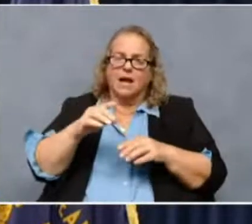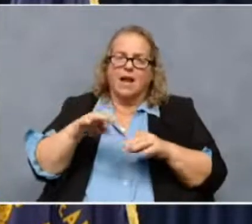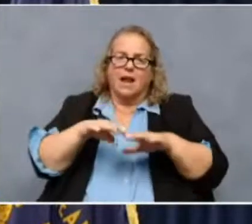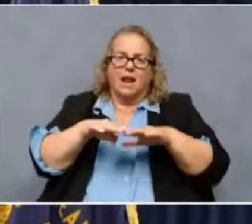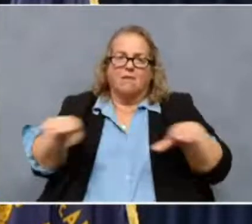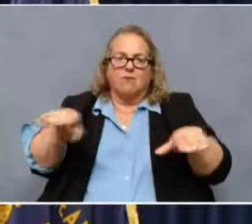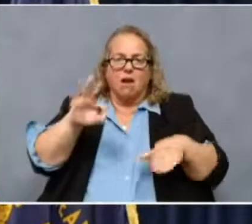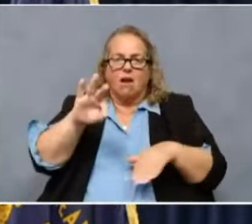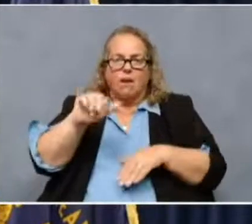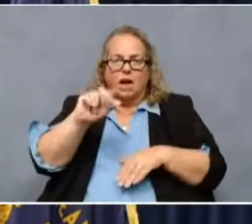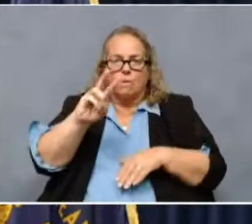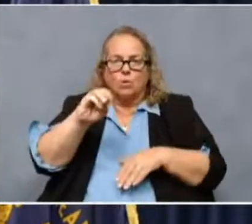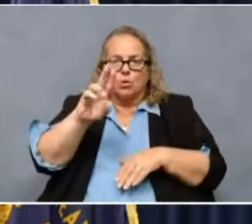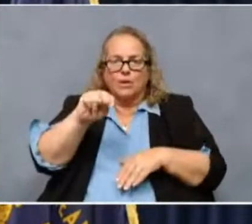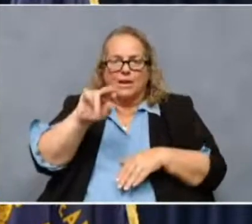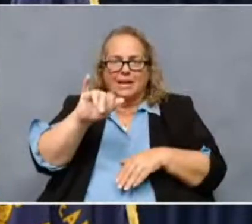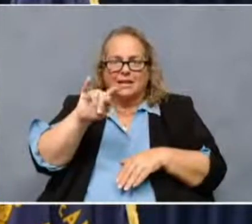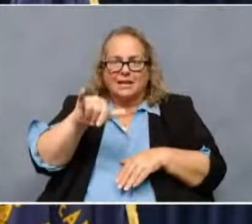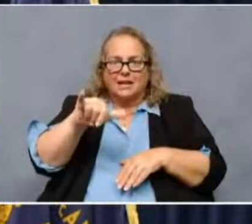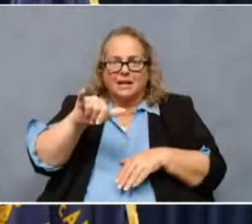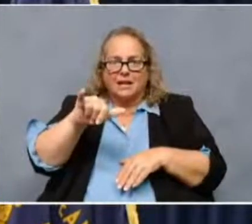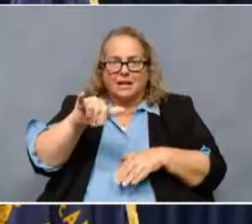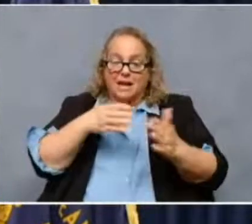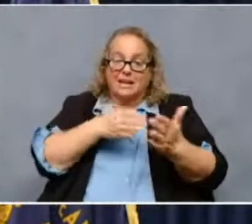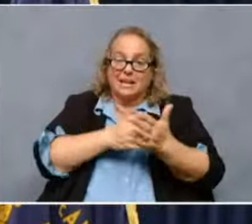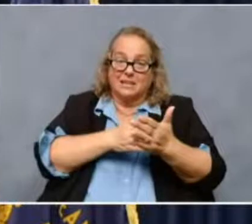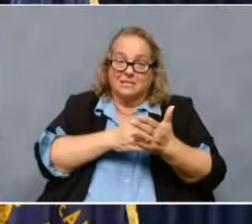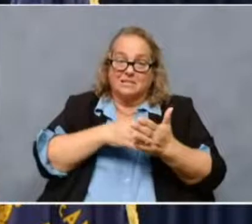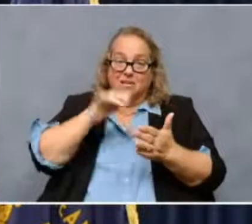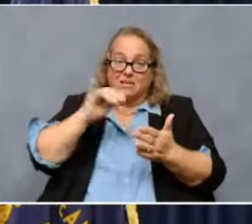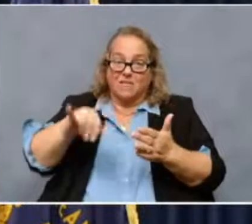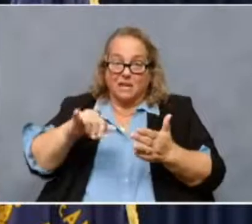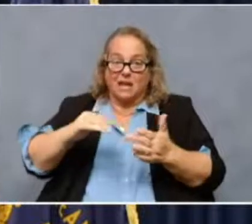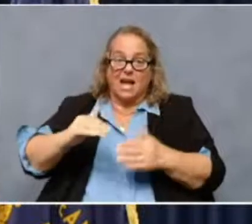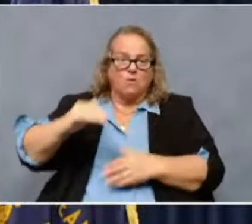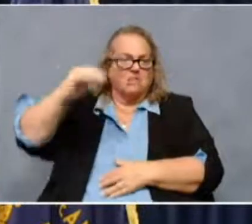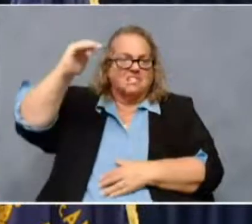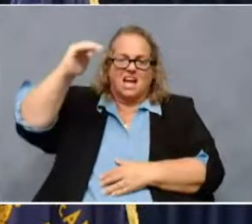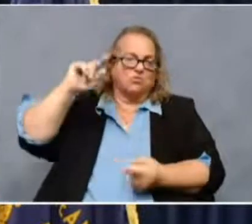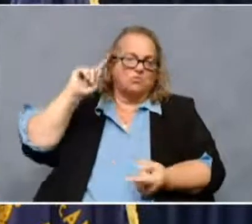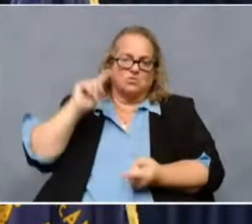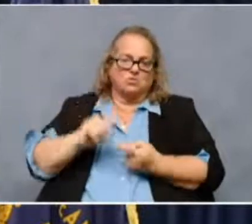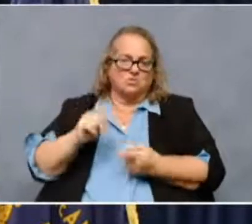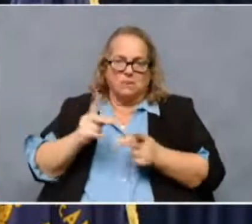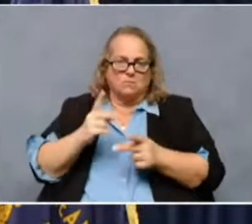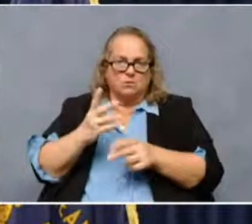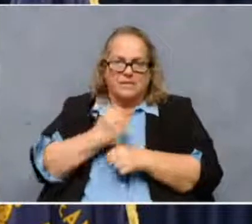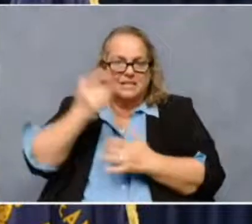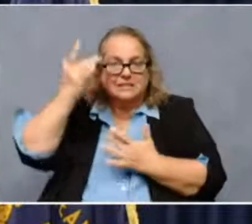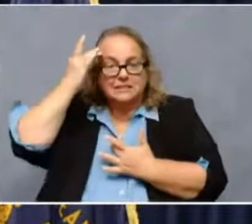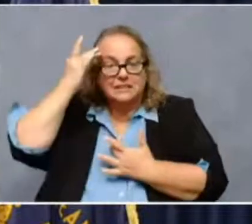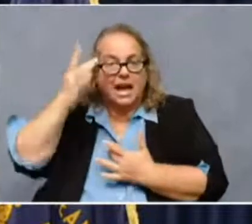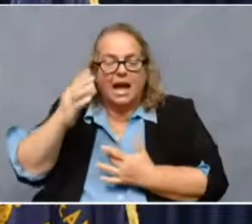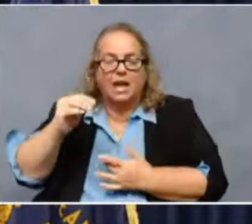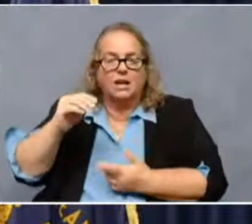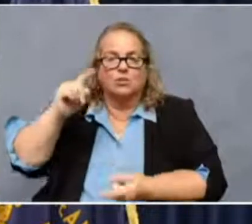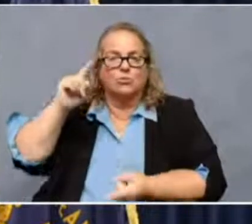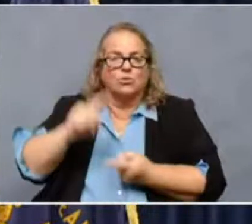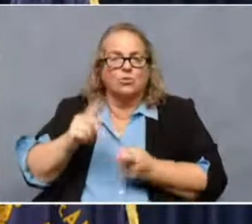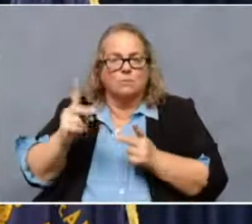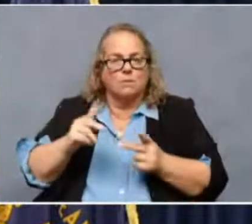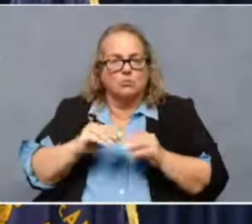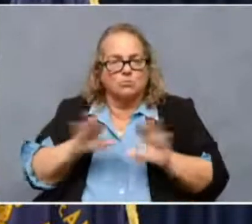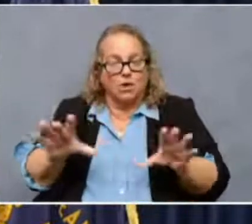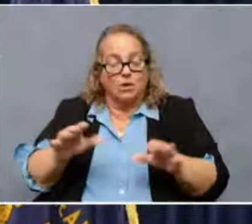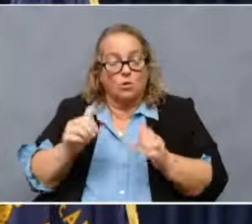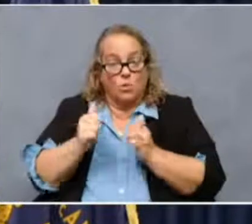variant was so high that it was reducing people getting it and people spreading it. And we believe with the booster, we can get